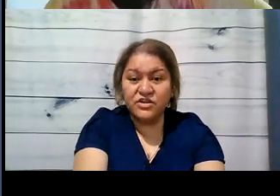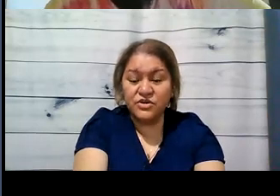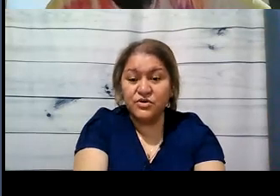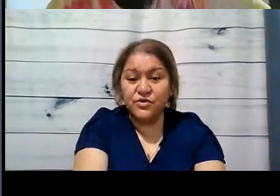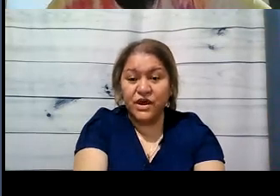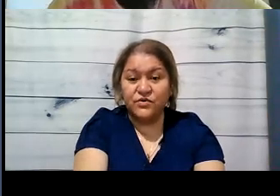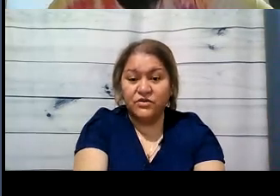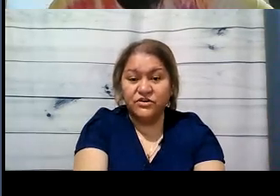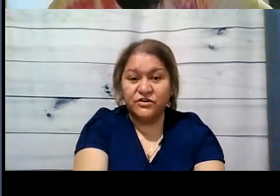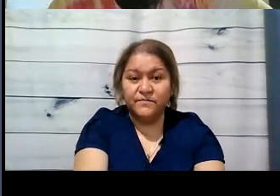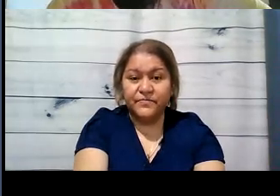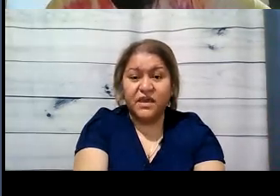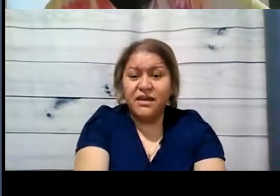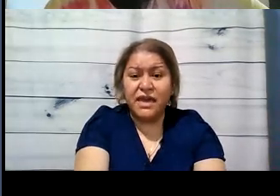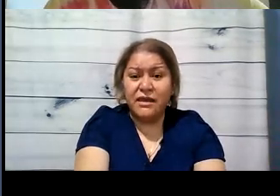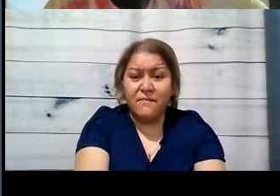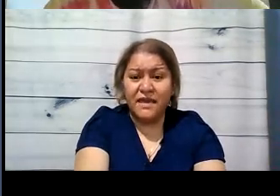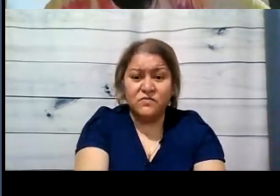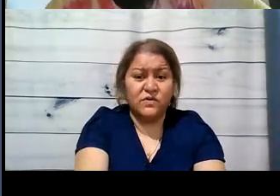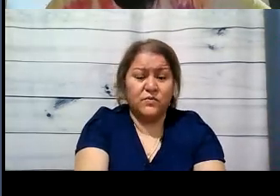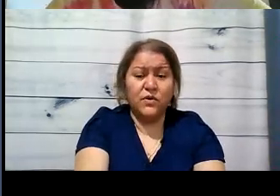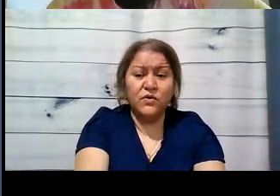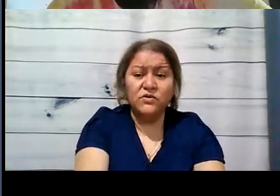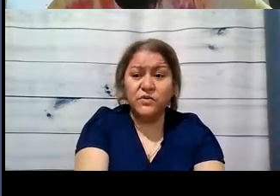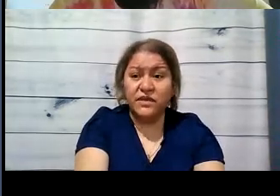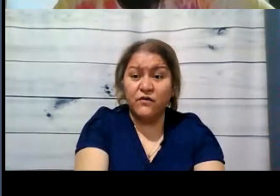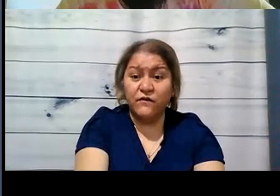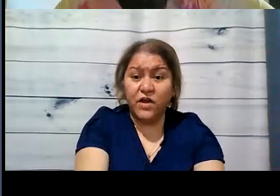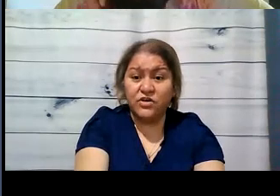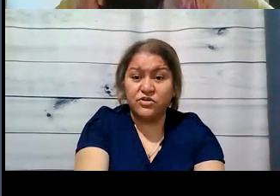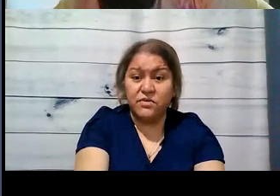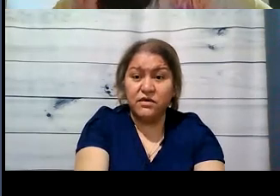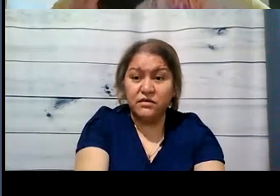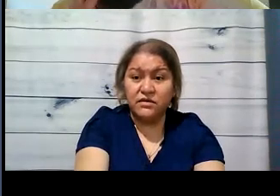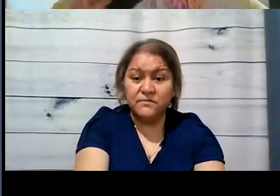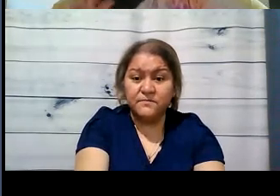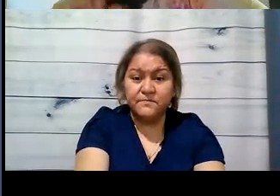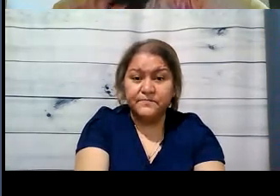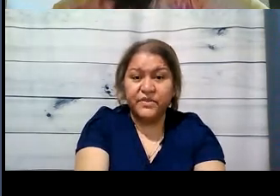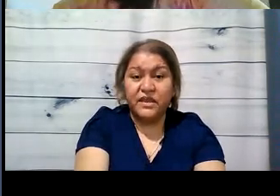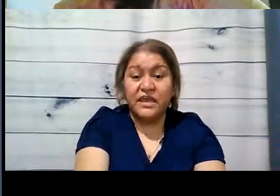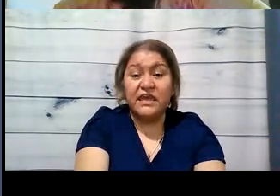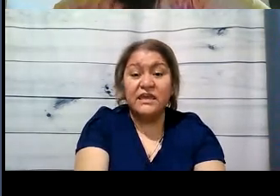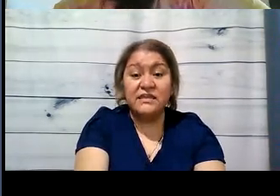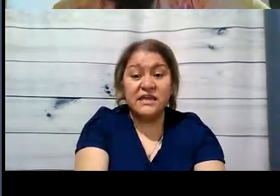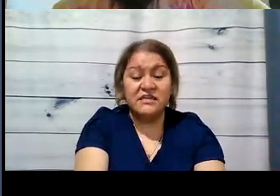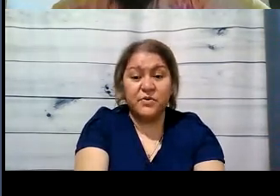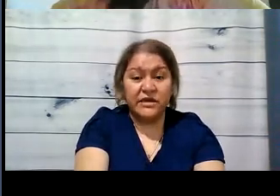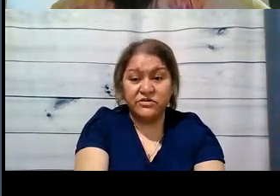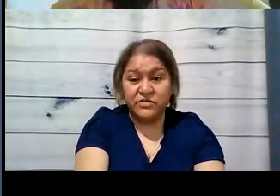will I do? Cried Walter. I cannot make sweet rolls without fresh milk.